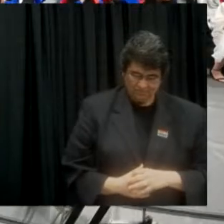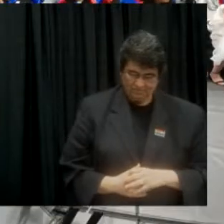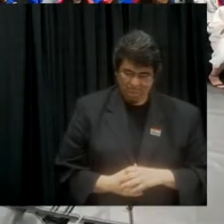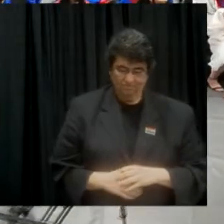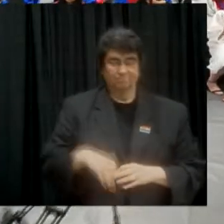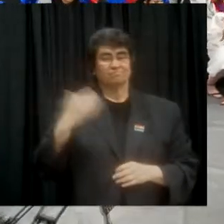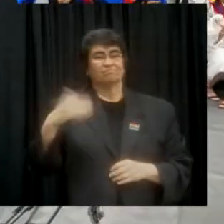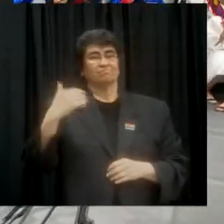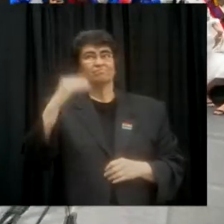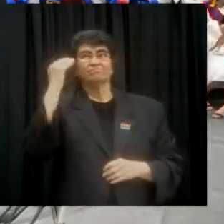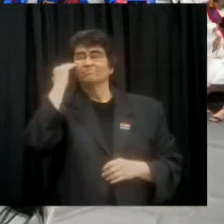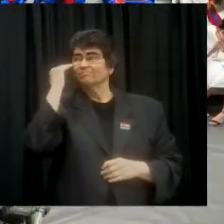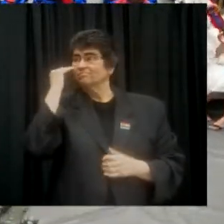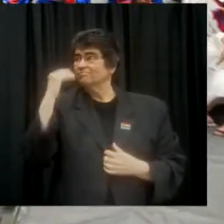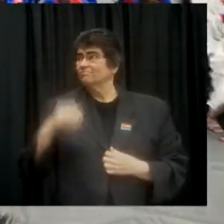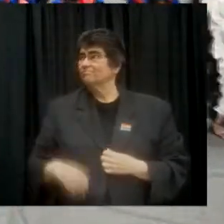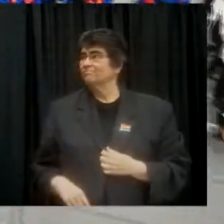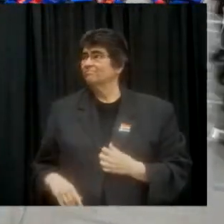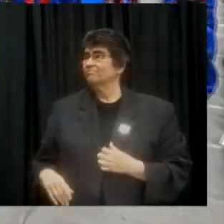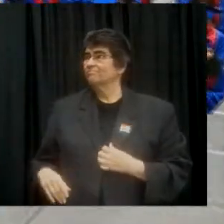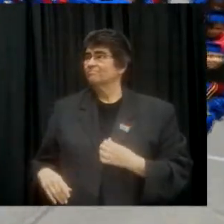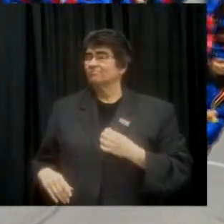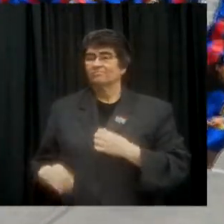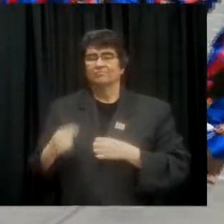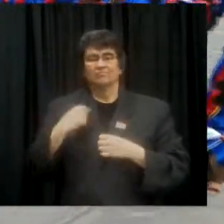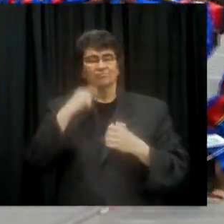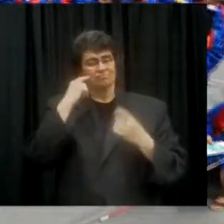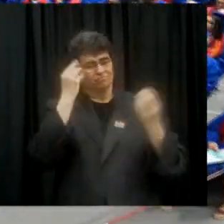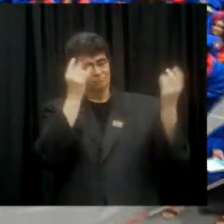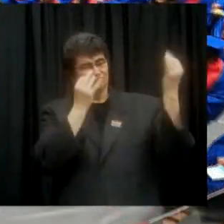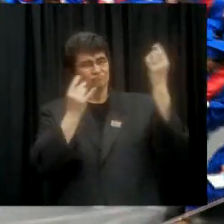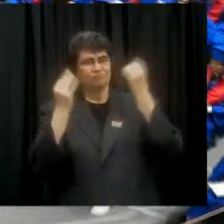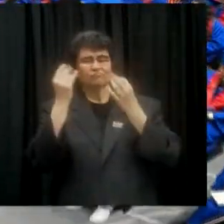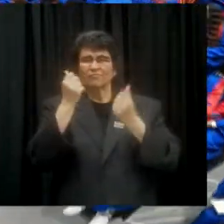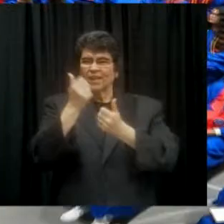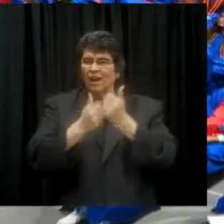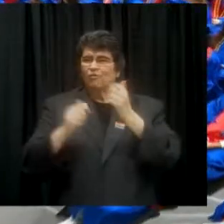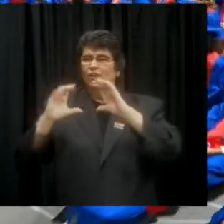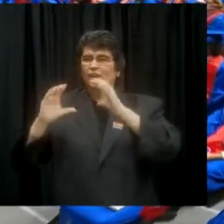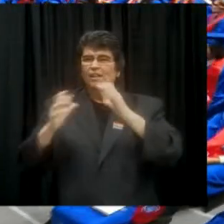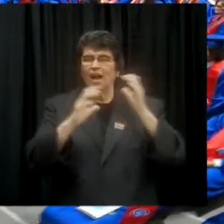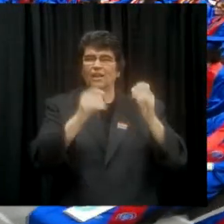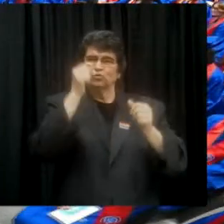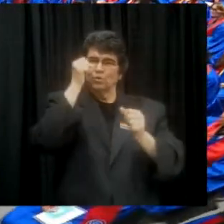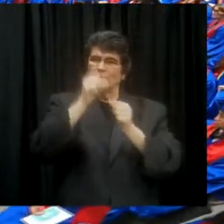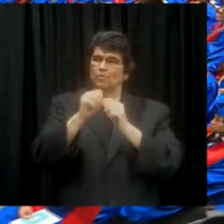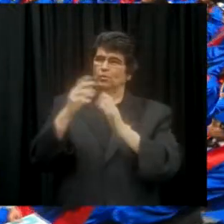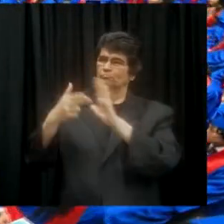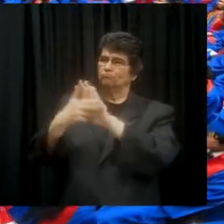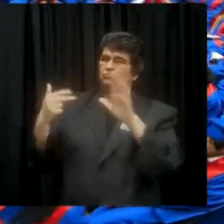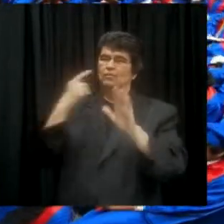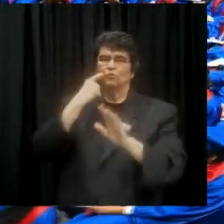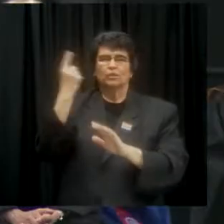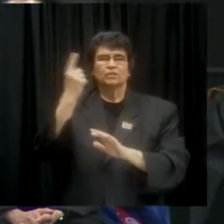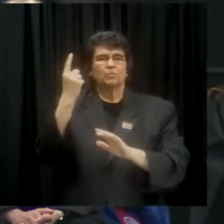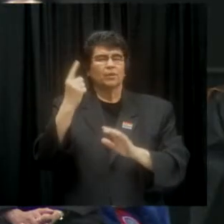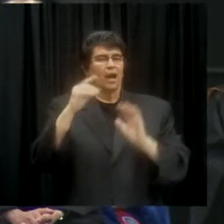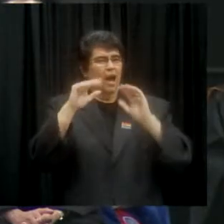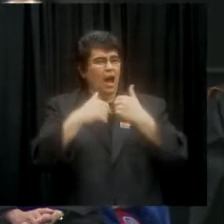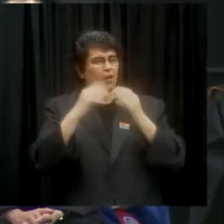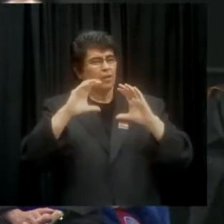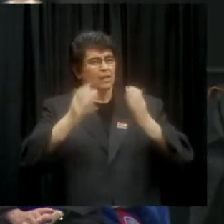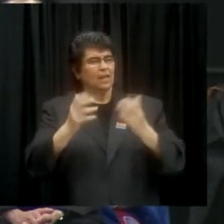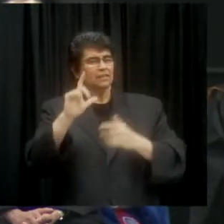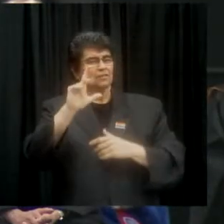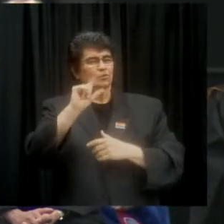You know, I was thinking to myself, you know, every class is always remembered for something. So how will the class of